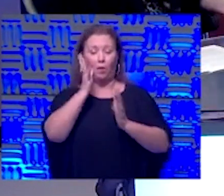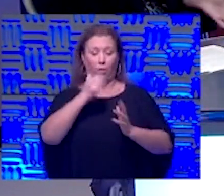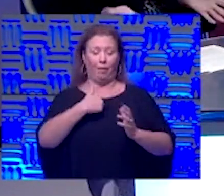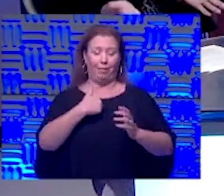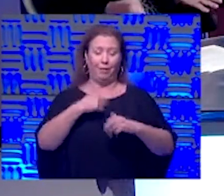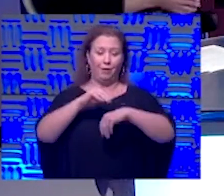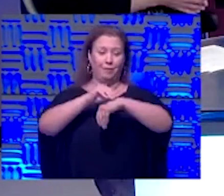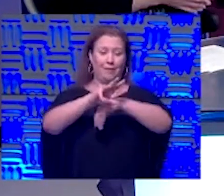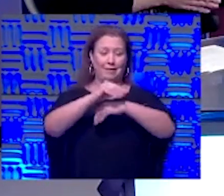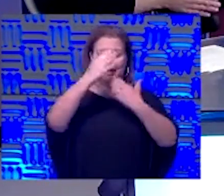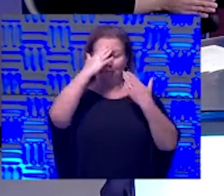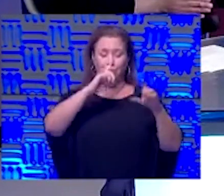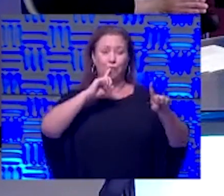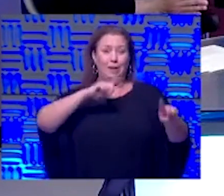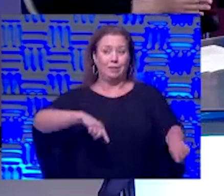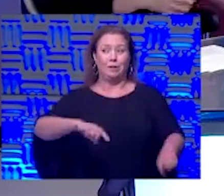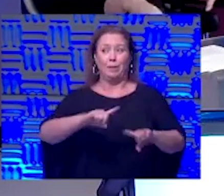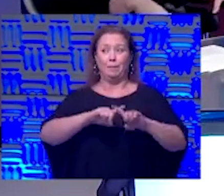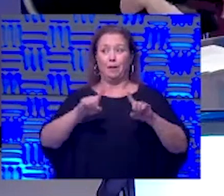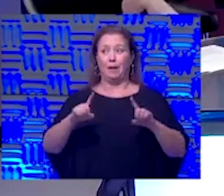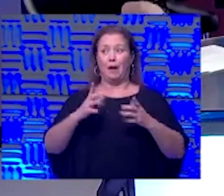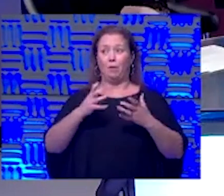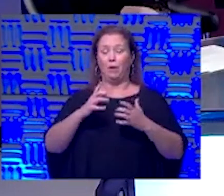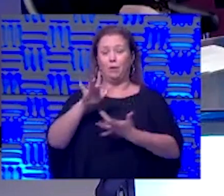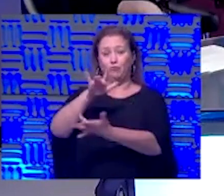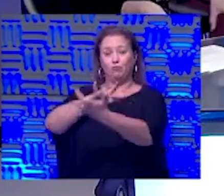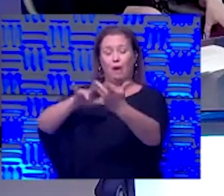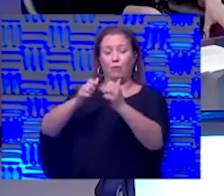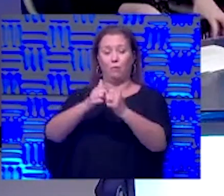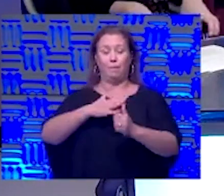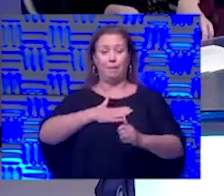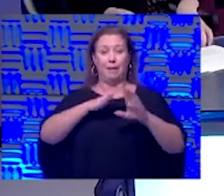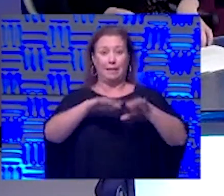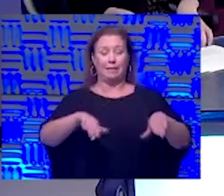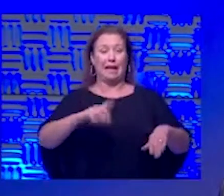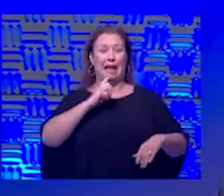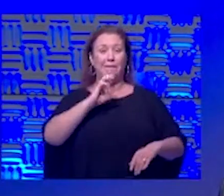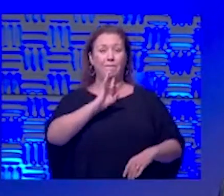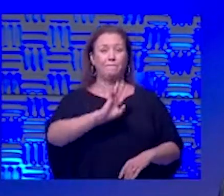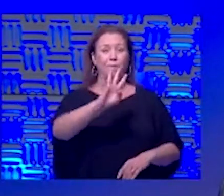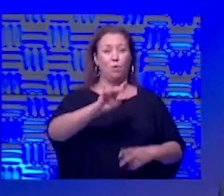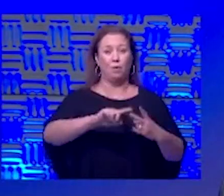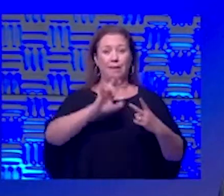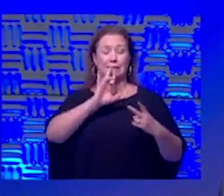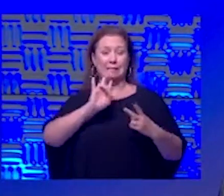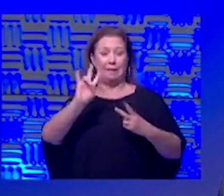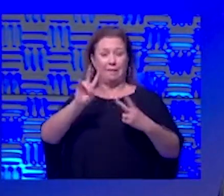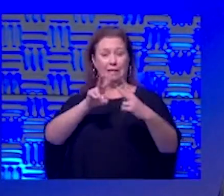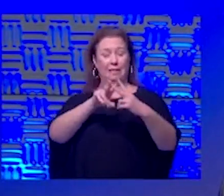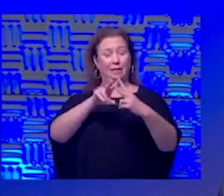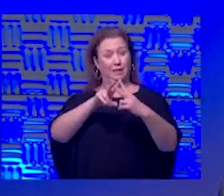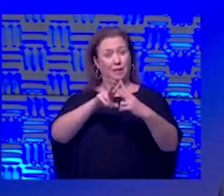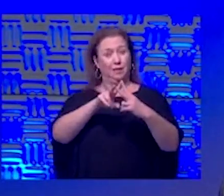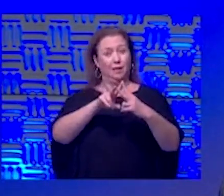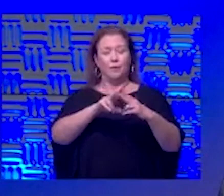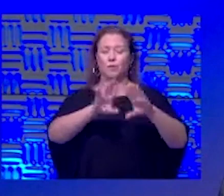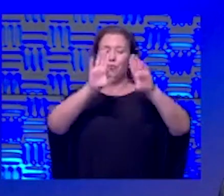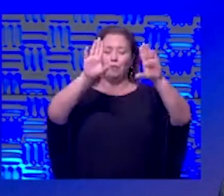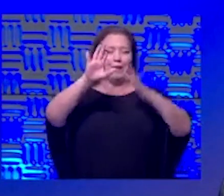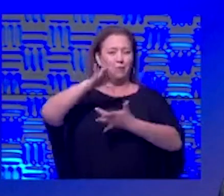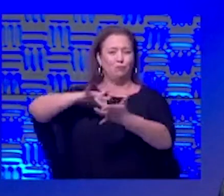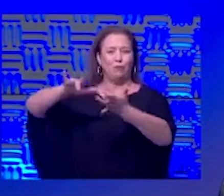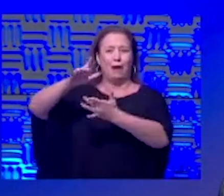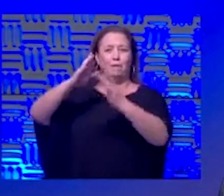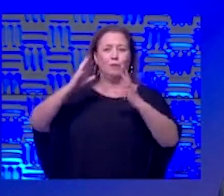I don't know what your answer is going to be, but I want to travel with my kids, 4 and 7. The question, is it safe? I mean, they're great